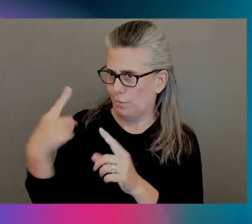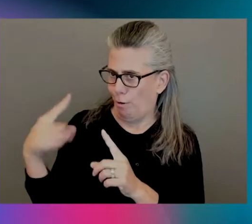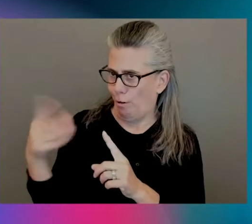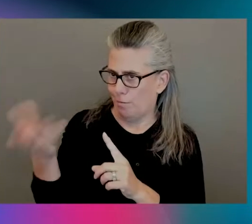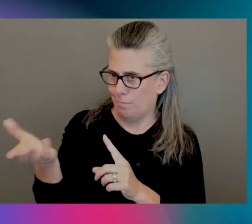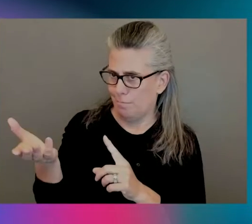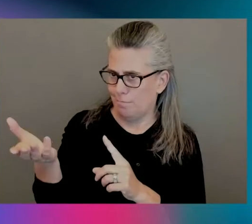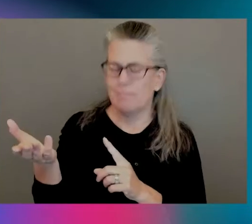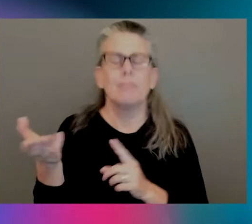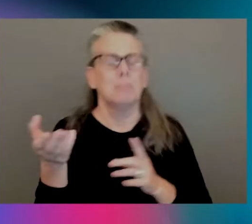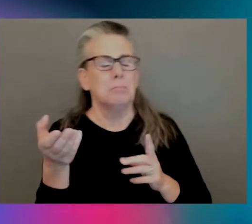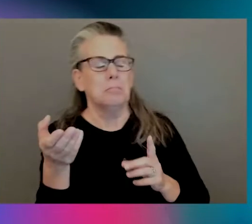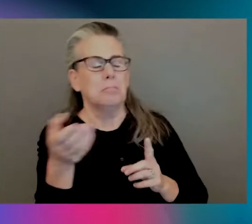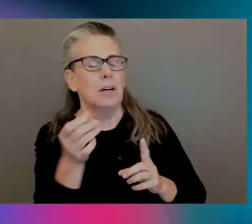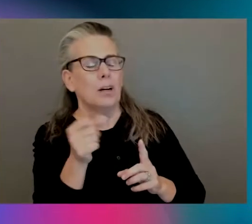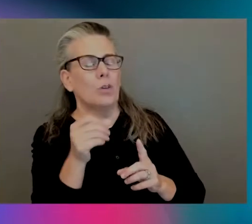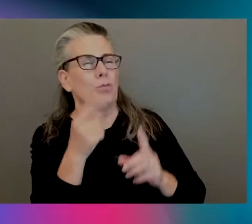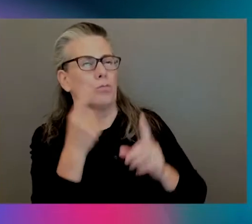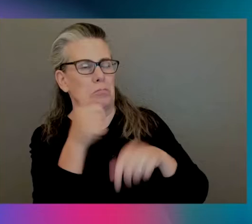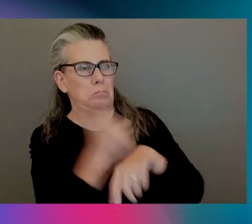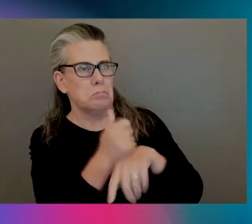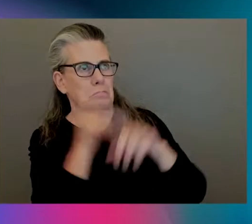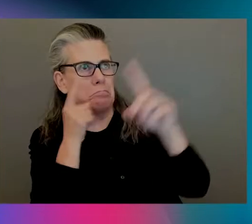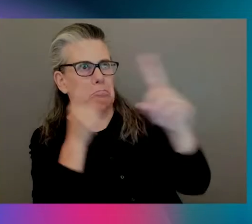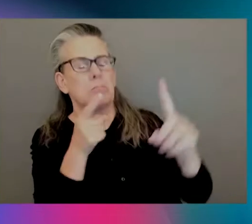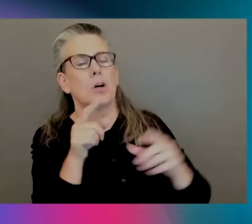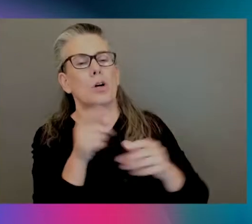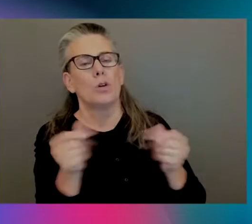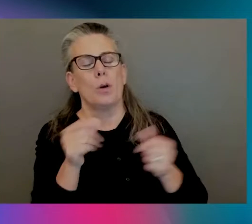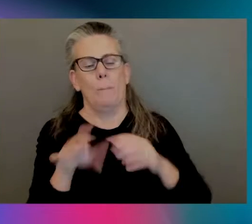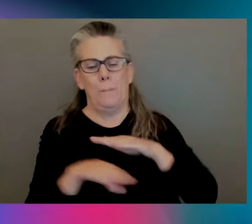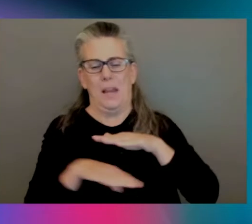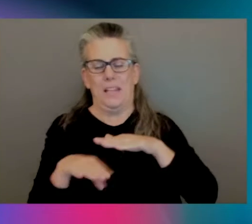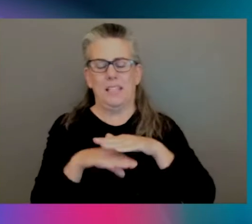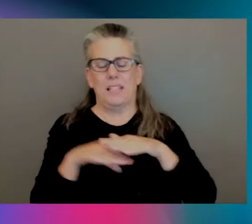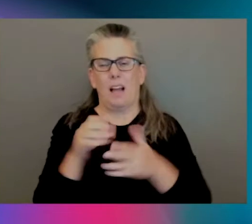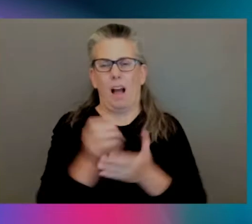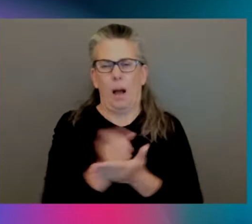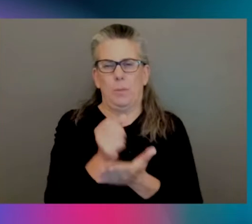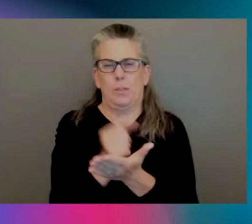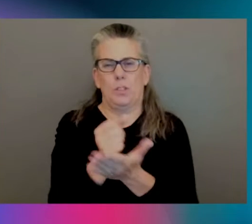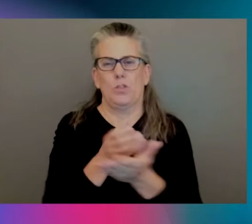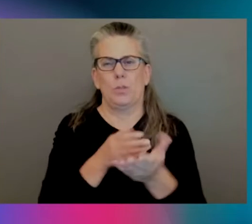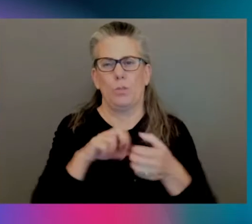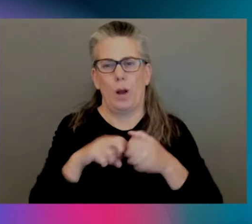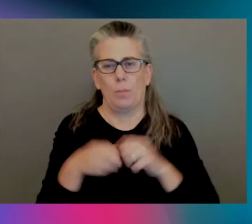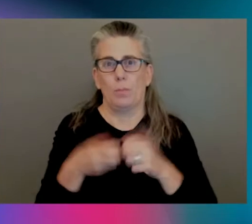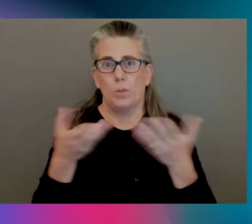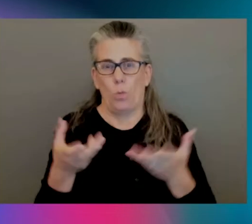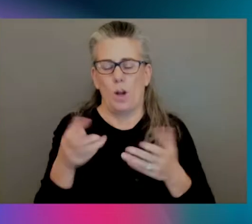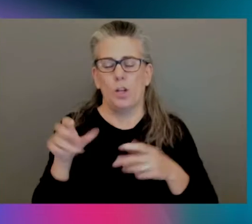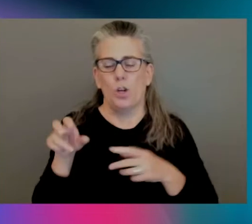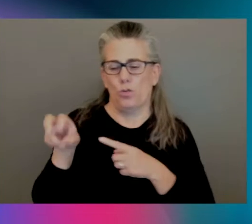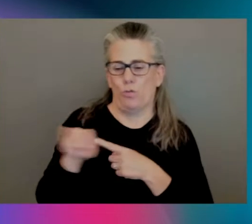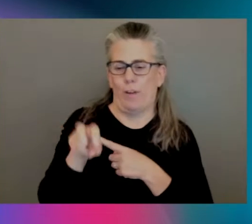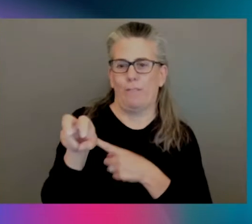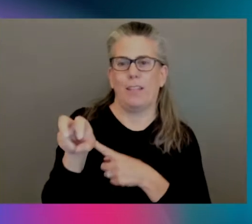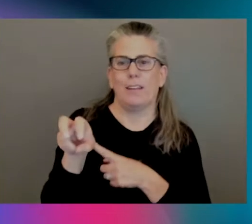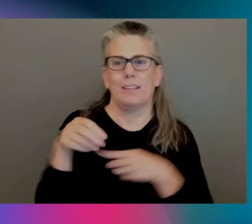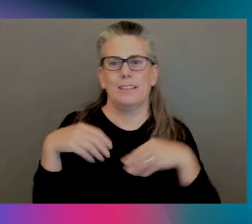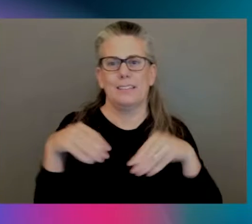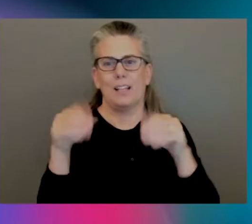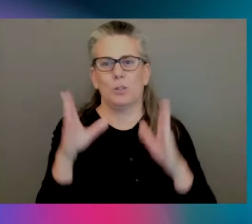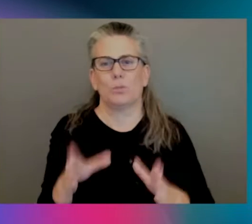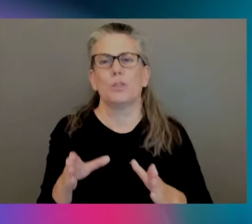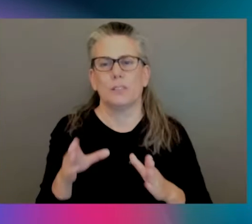solve one of the most basic optimization problems, which is the traveling salesperson problem. Yeah. A popular problem to